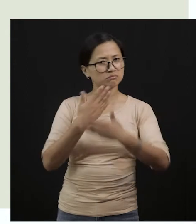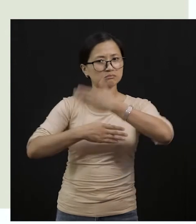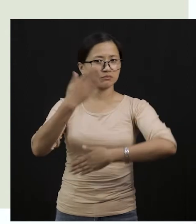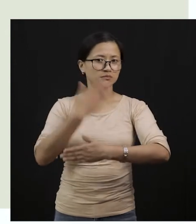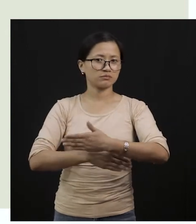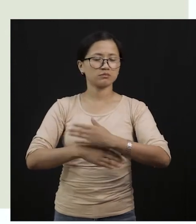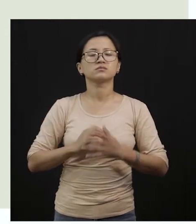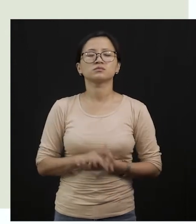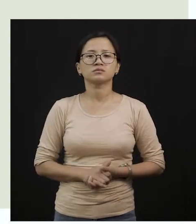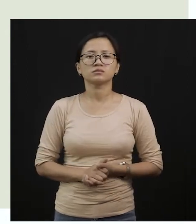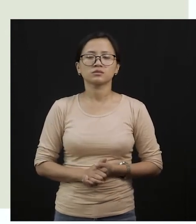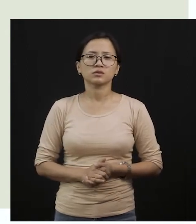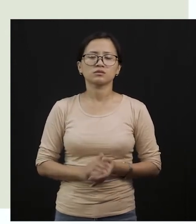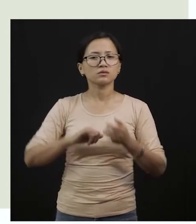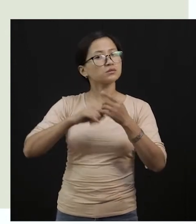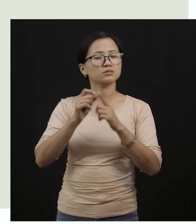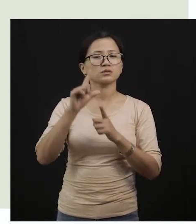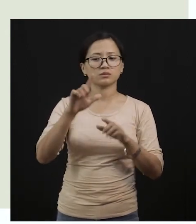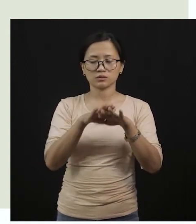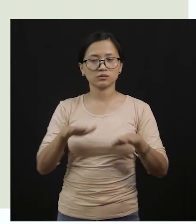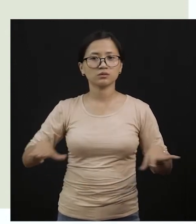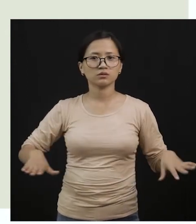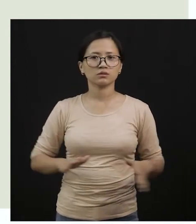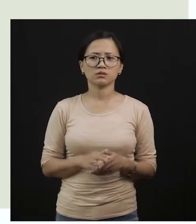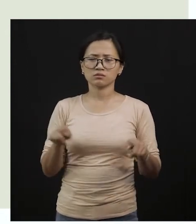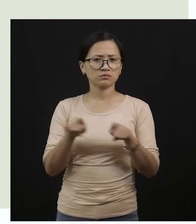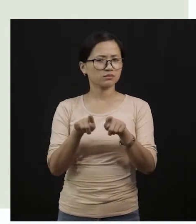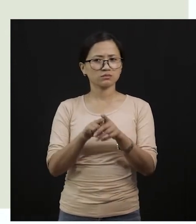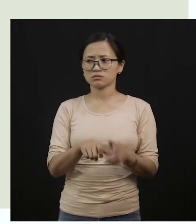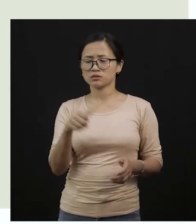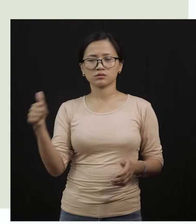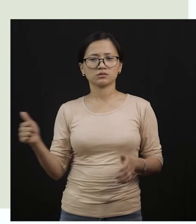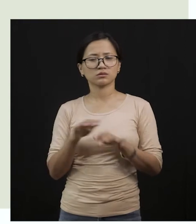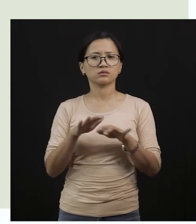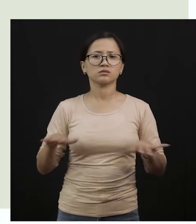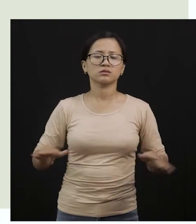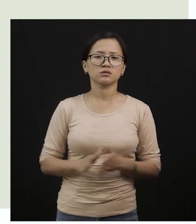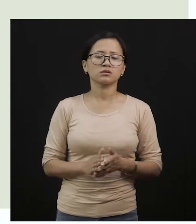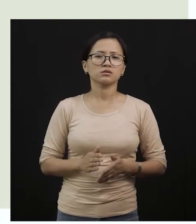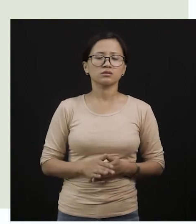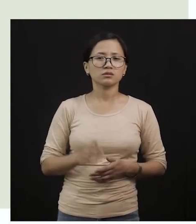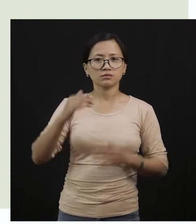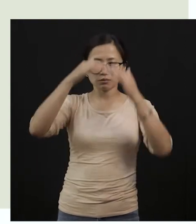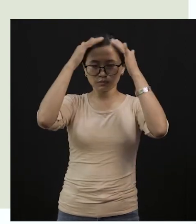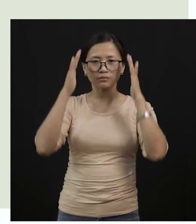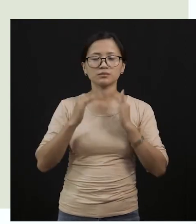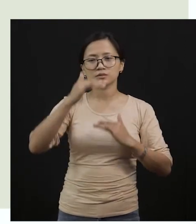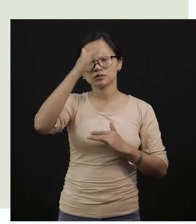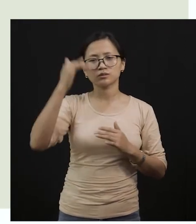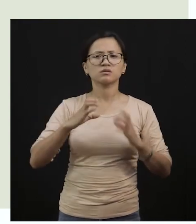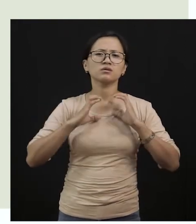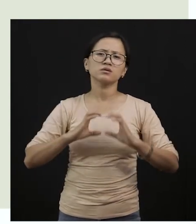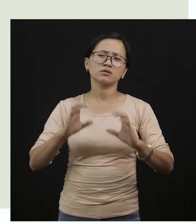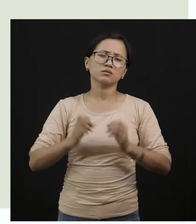disabled. Okay, we call them special children, right? Because they are not like the other children. So Mother Teresa worked. She cared